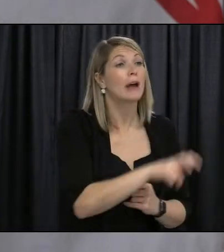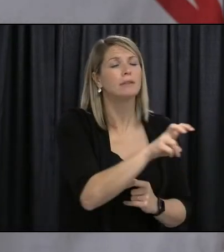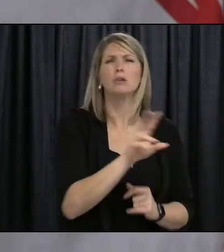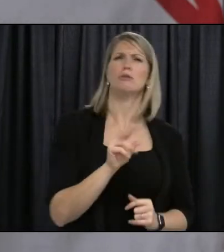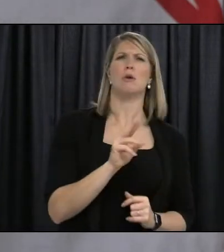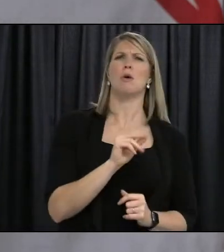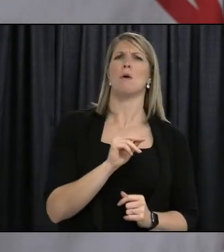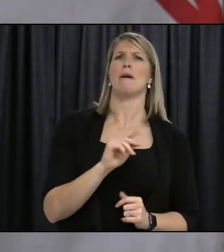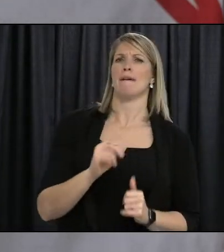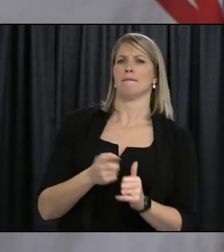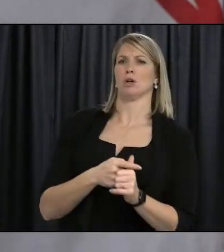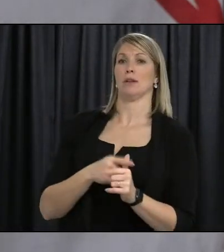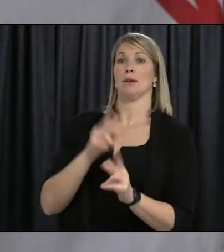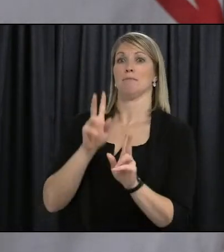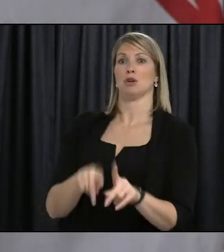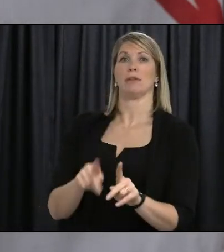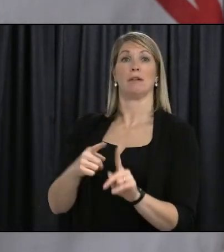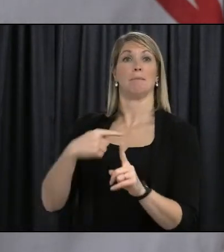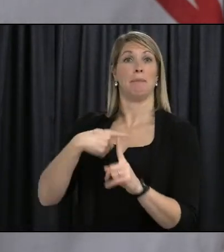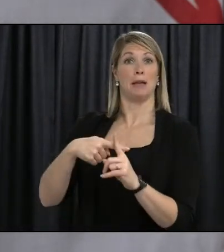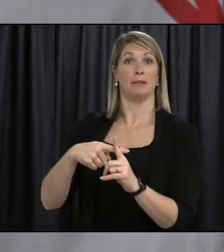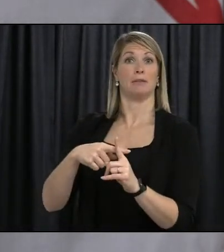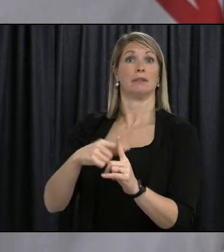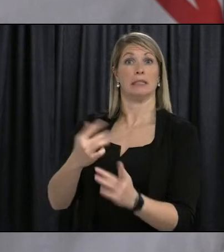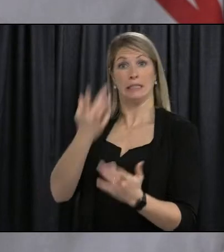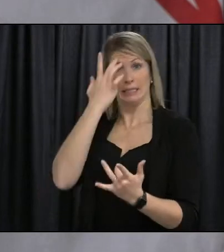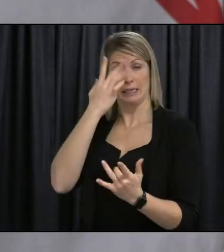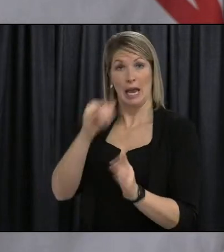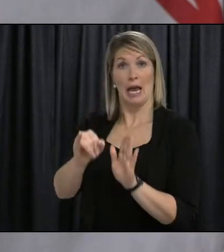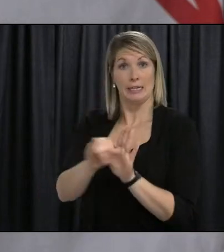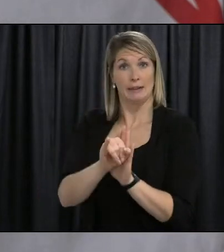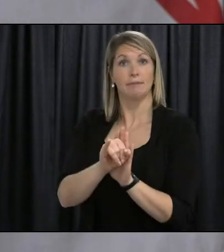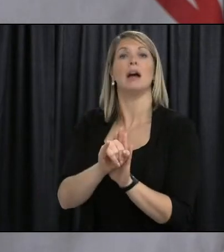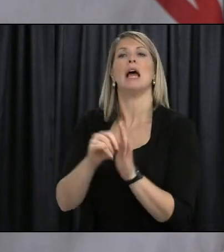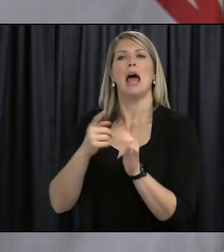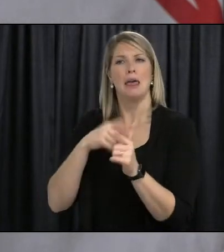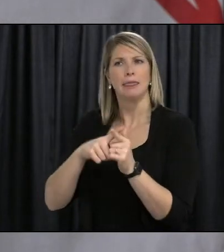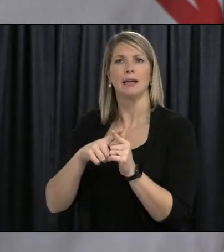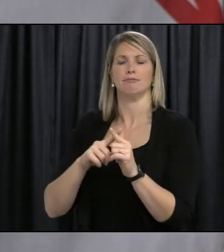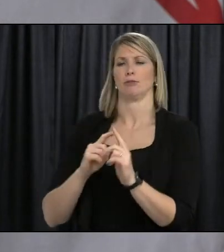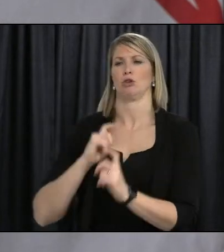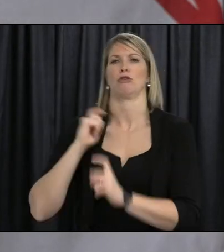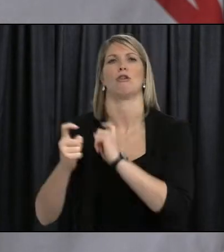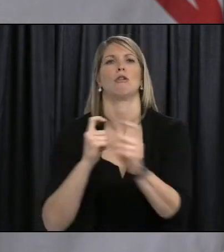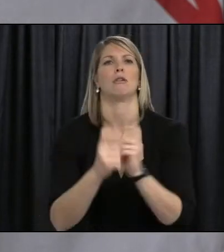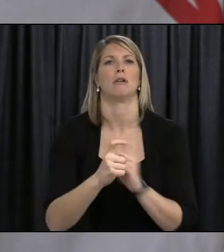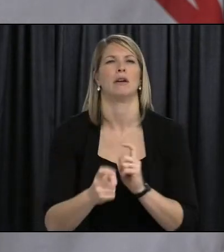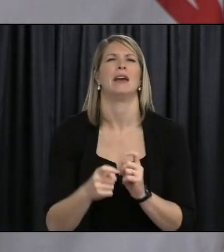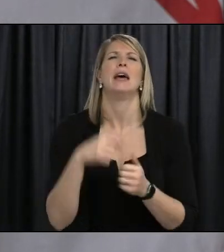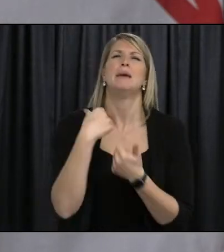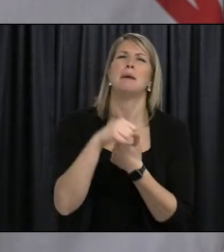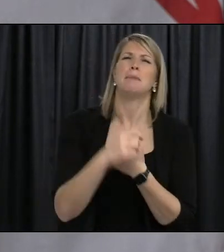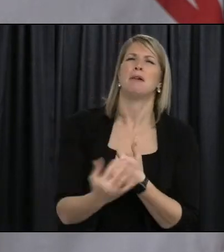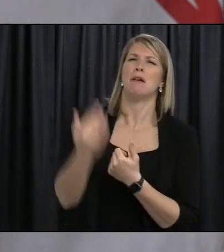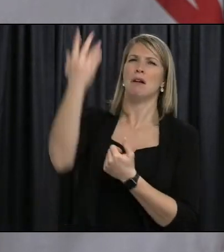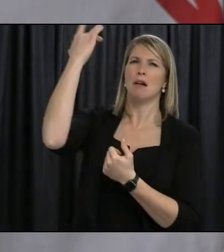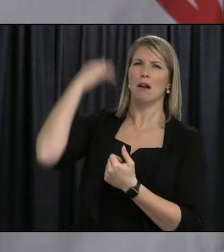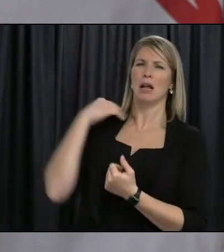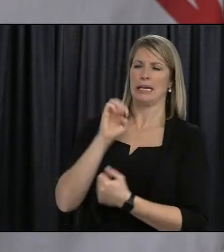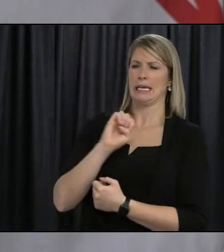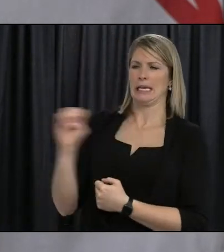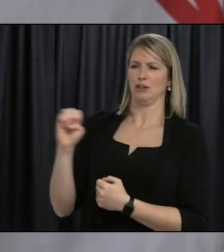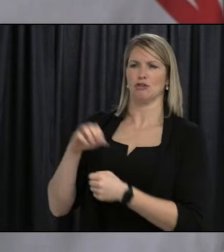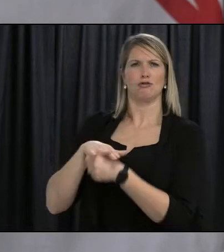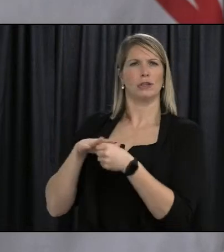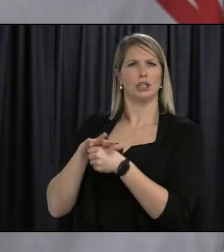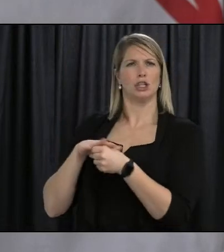tracing in the province. And we have seen in Eastern Health, for example, when we had the large outbreak that we had at the beginning of the